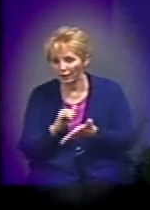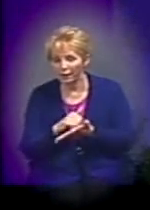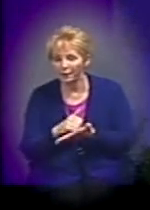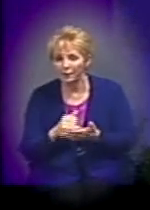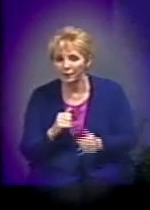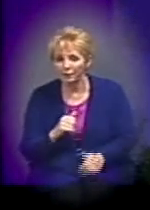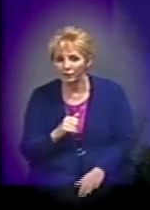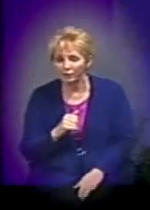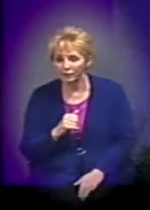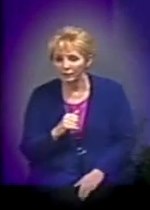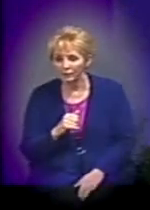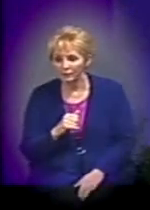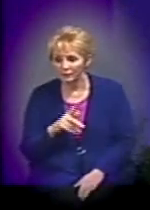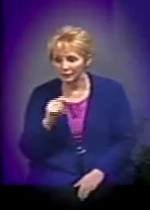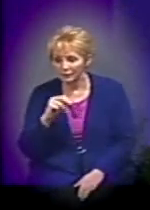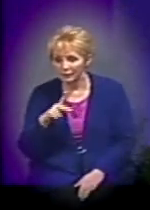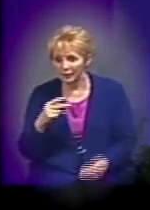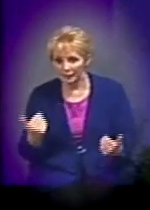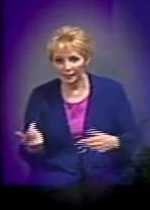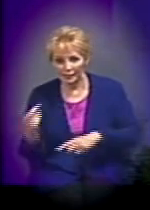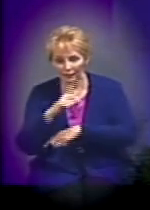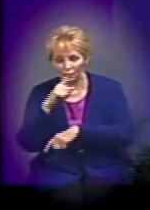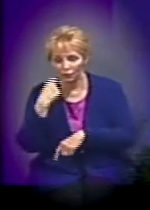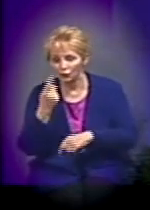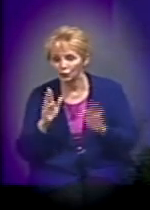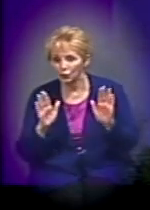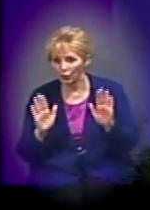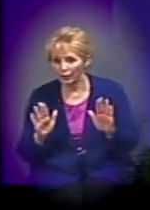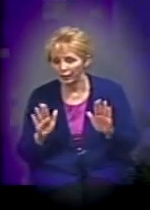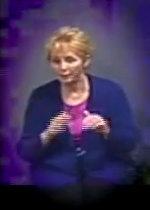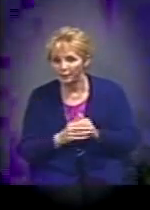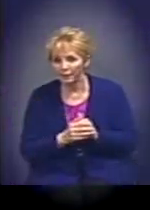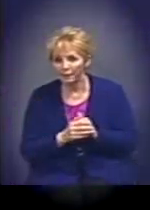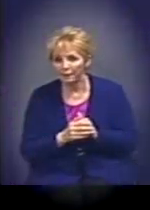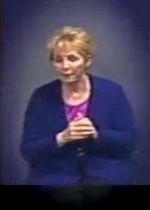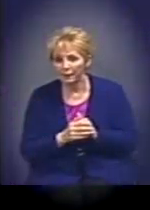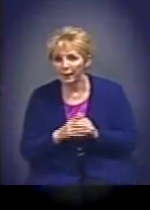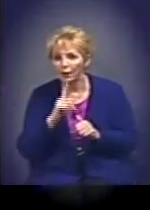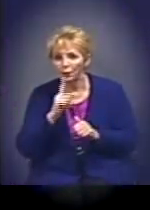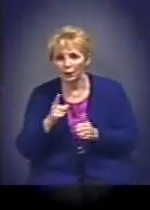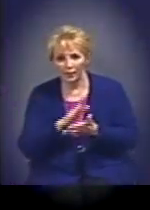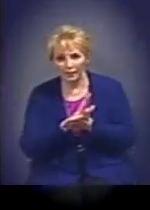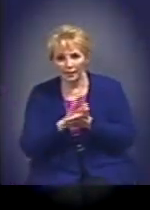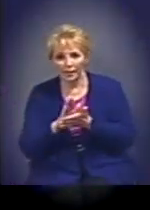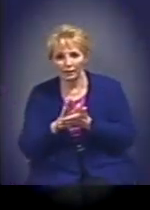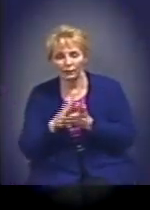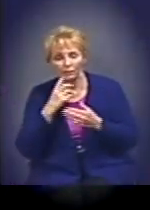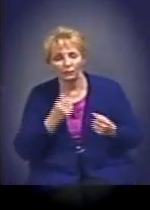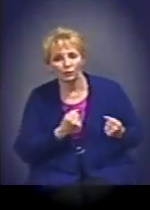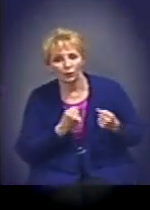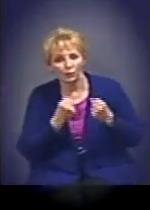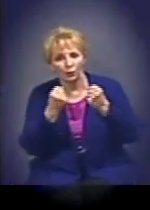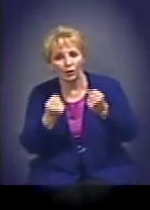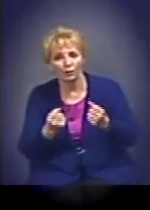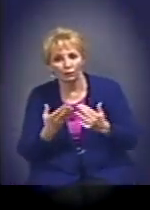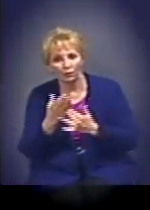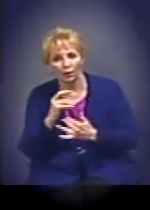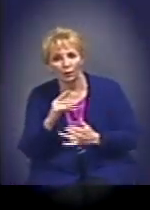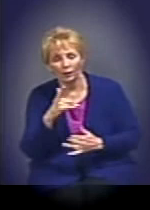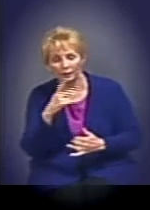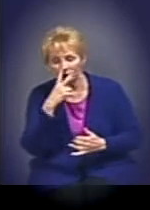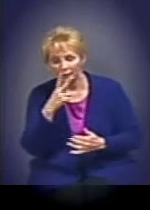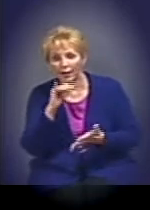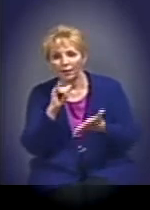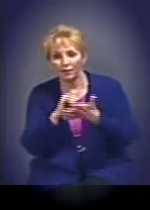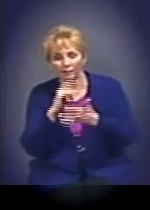There's the tank today. It looks great. It's really nice to just drive up through Oak Hill and see that tank. It